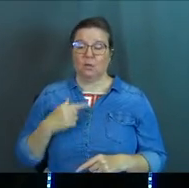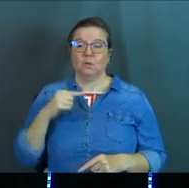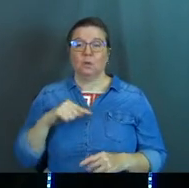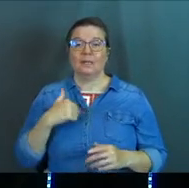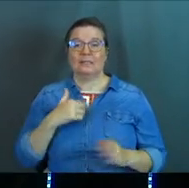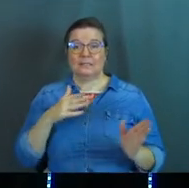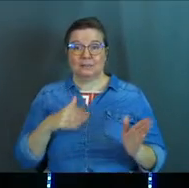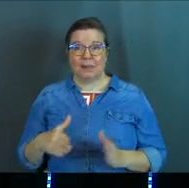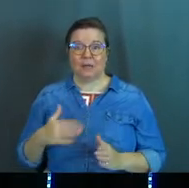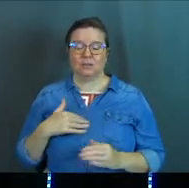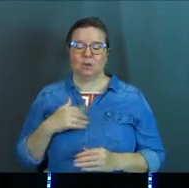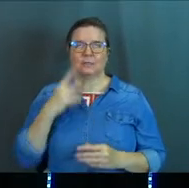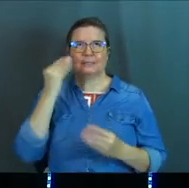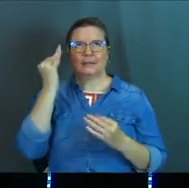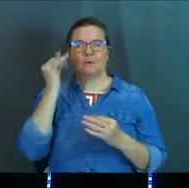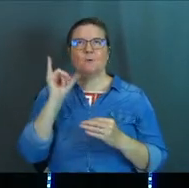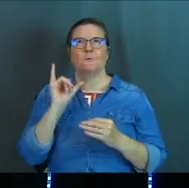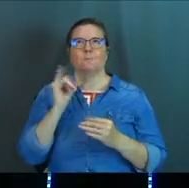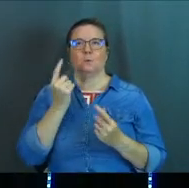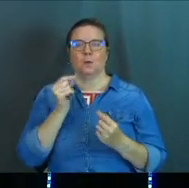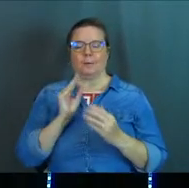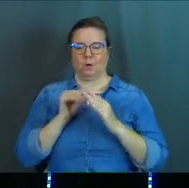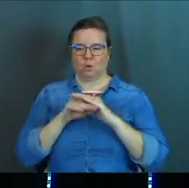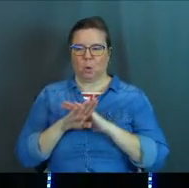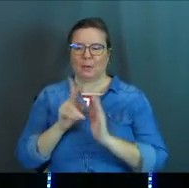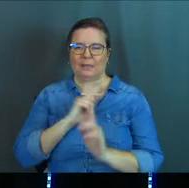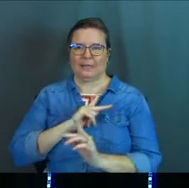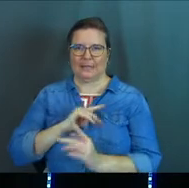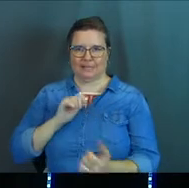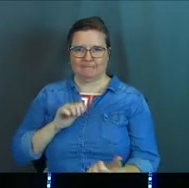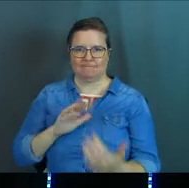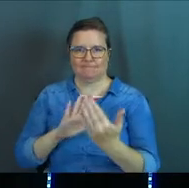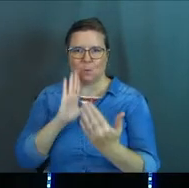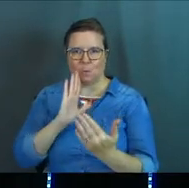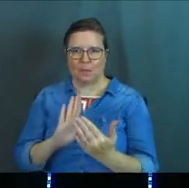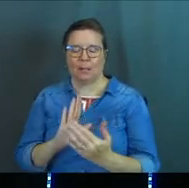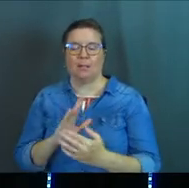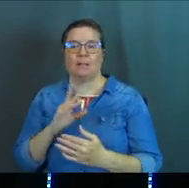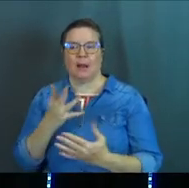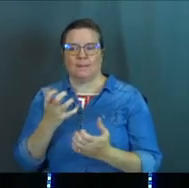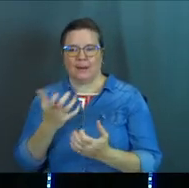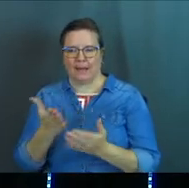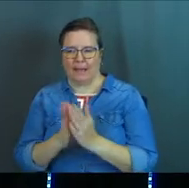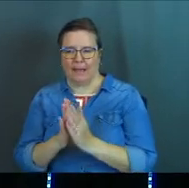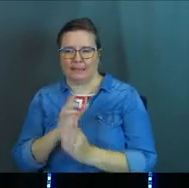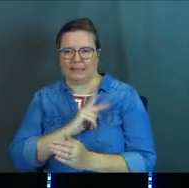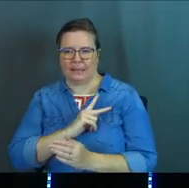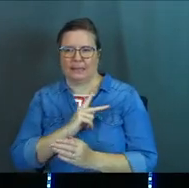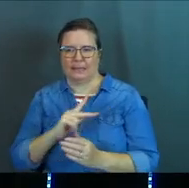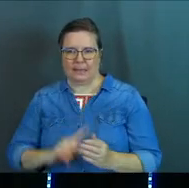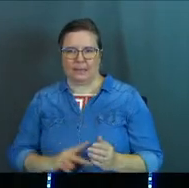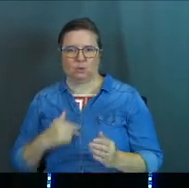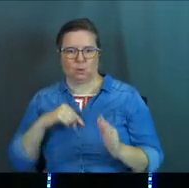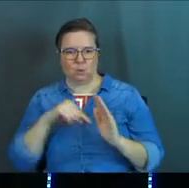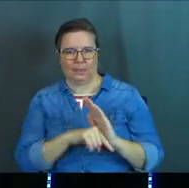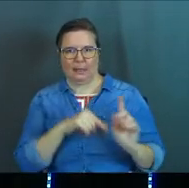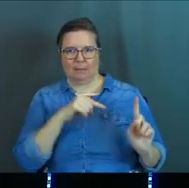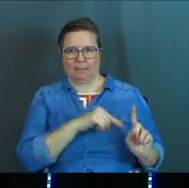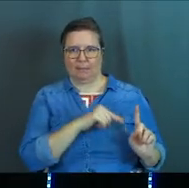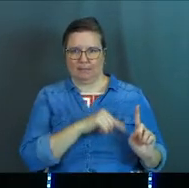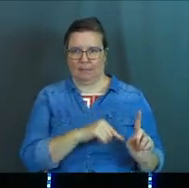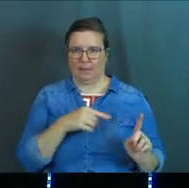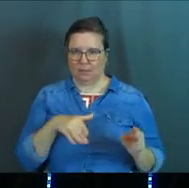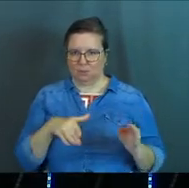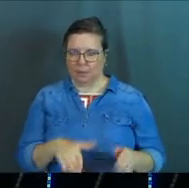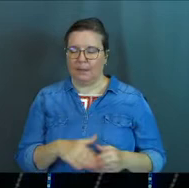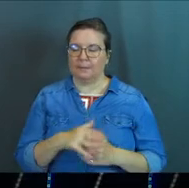this is his plan. And he comes into the king's courtyard one night, Haman does, because he wants to ask the king's permission to have Mordecai killed in this